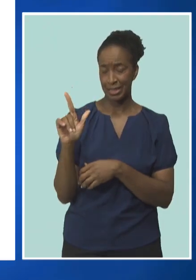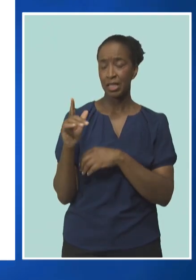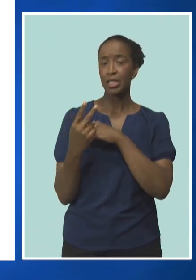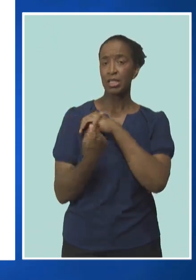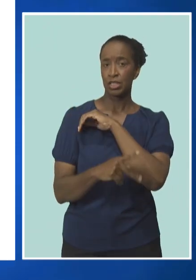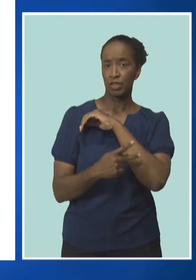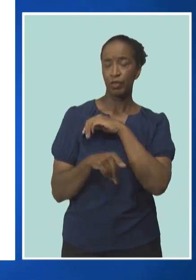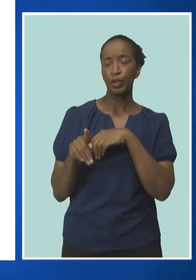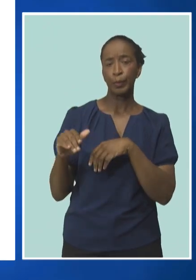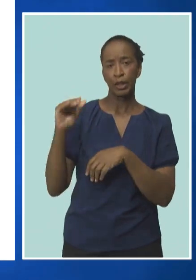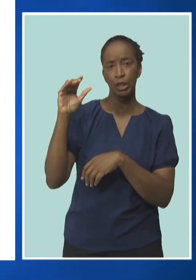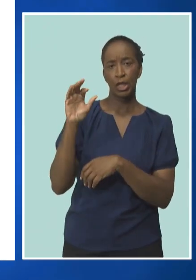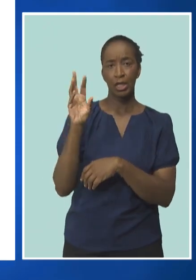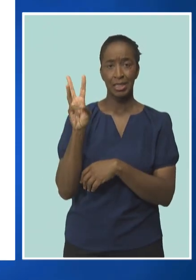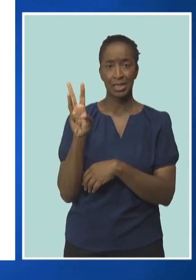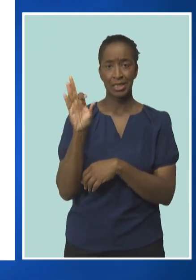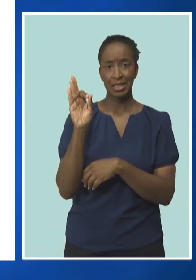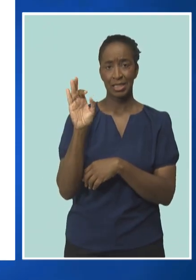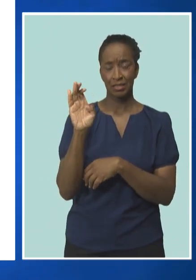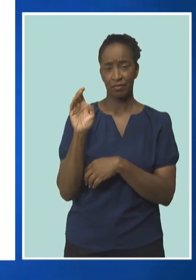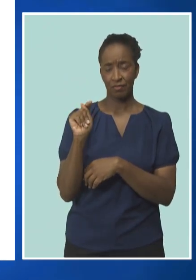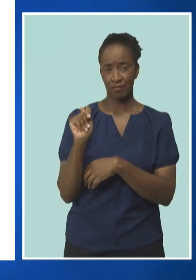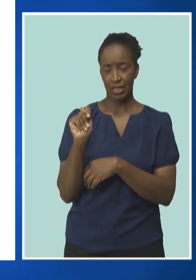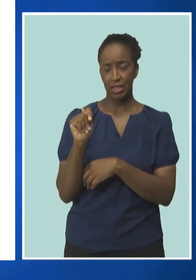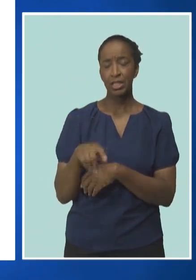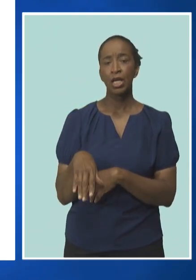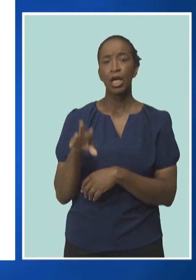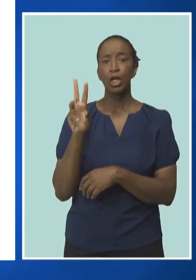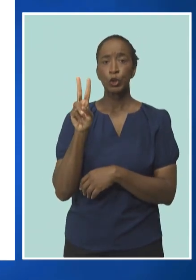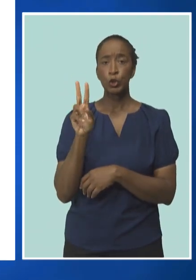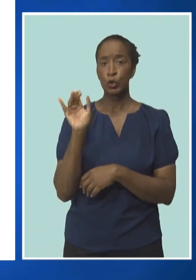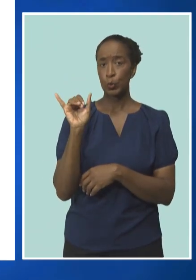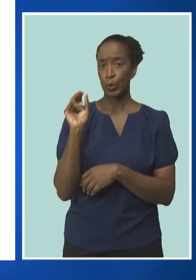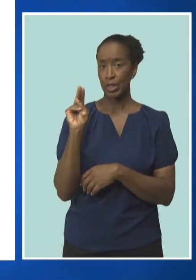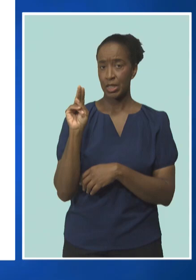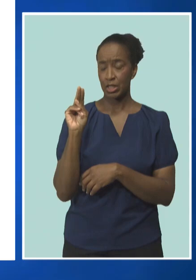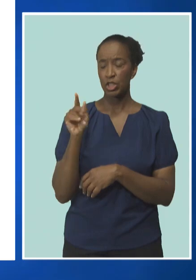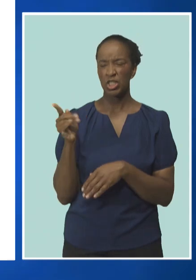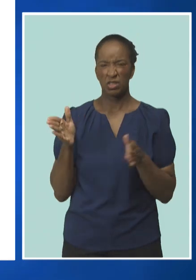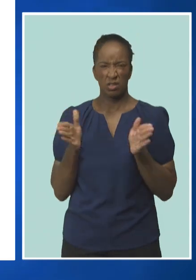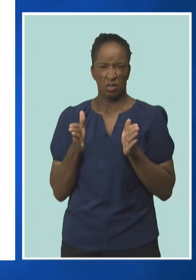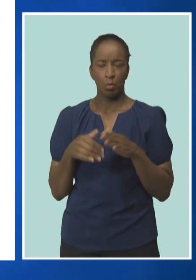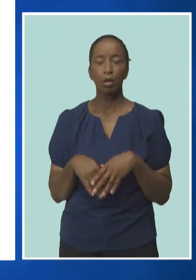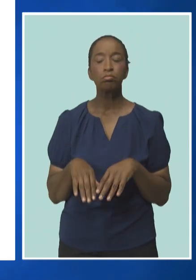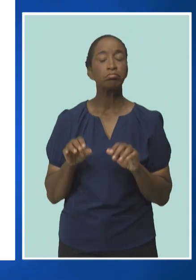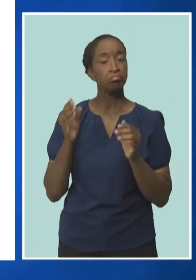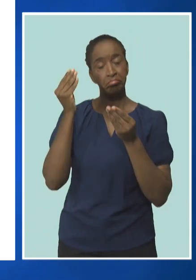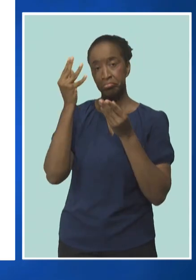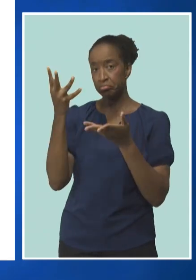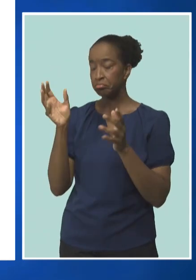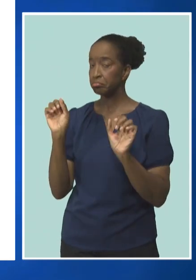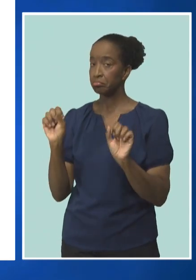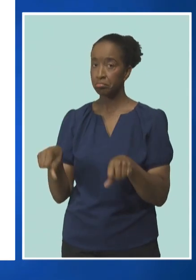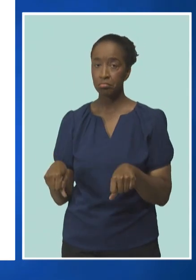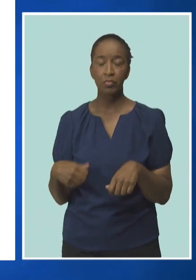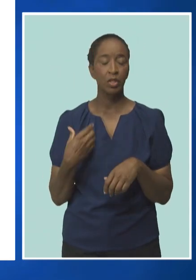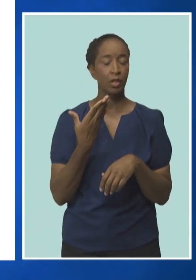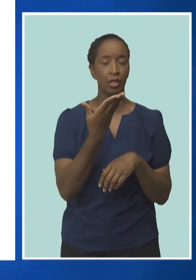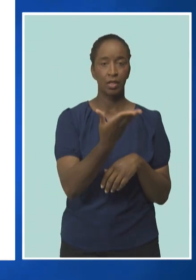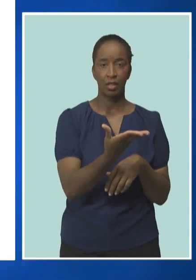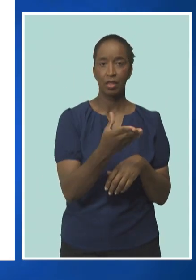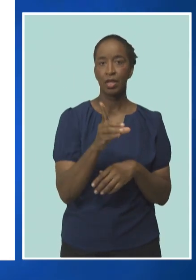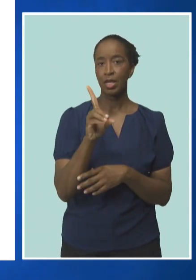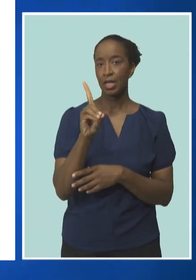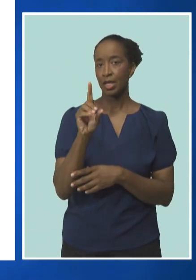brown complexion, and is slimly built. Nigel Pinder is advised that he can present himself to the Major Crime Unit at the